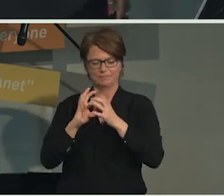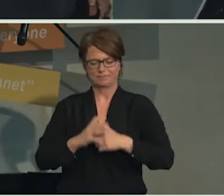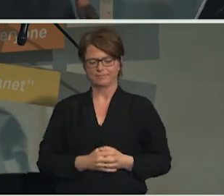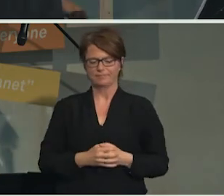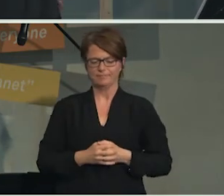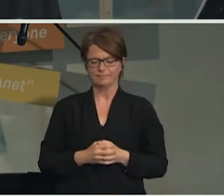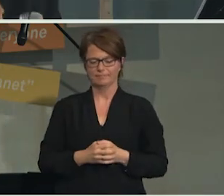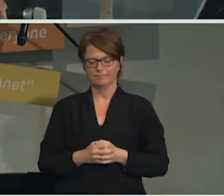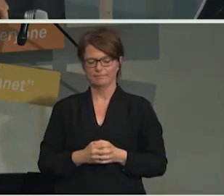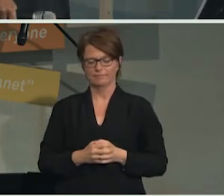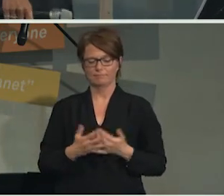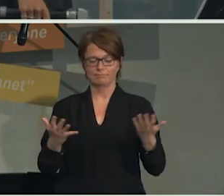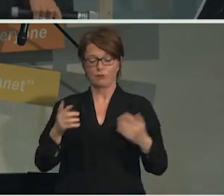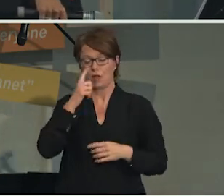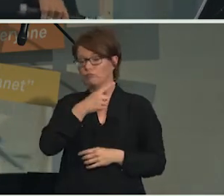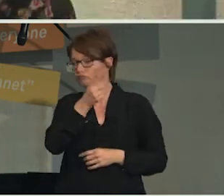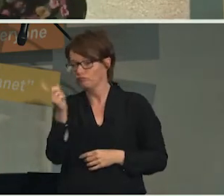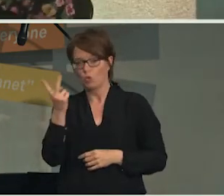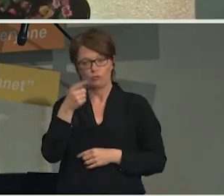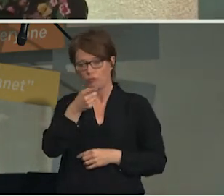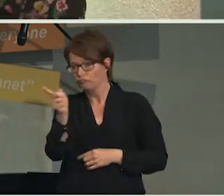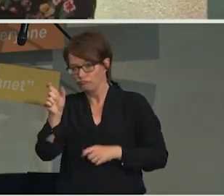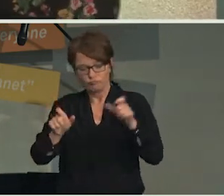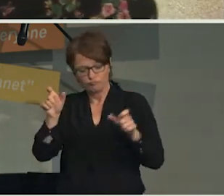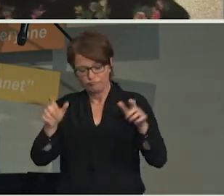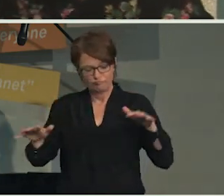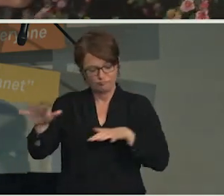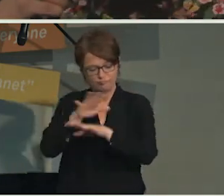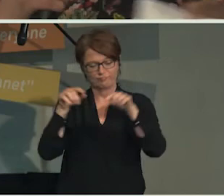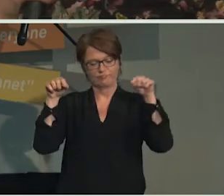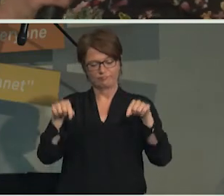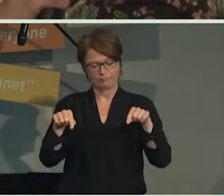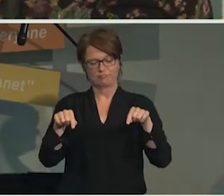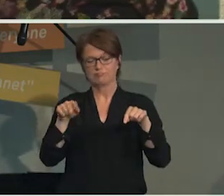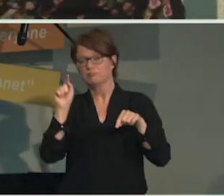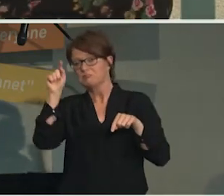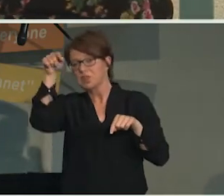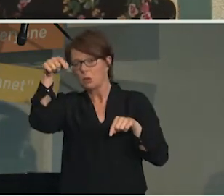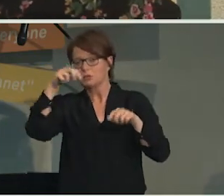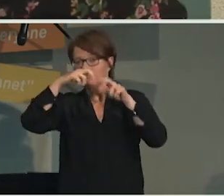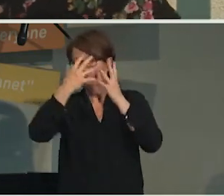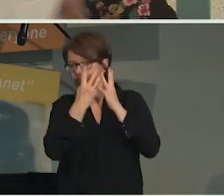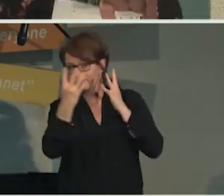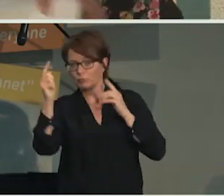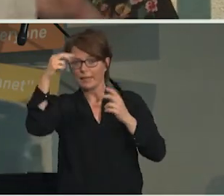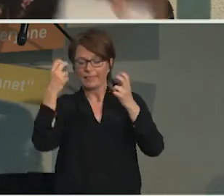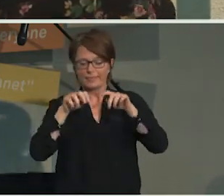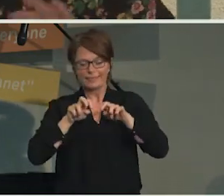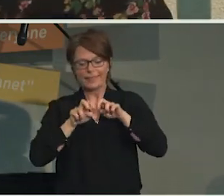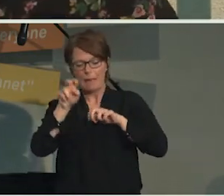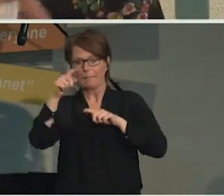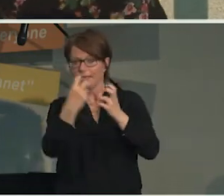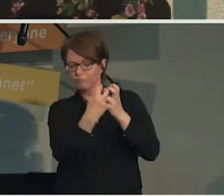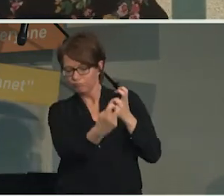here on stage, or at the live stream, please feel welcome. And we are convinced and we are sure we are going to have a